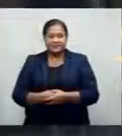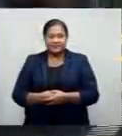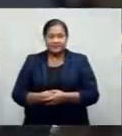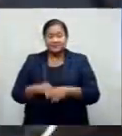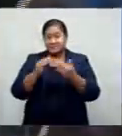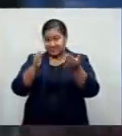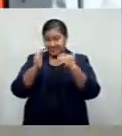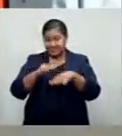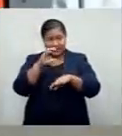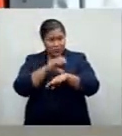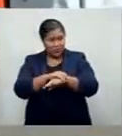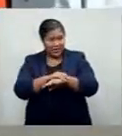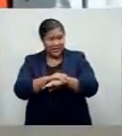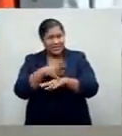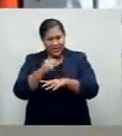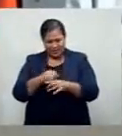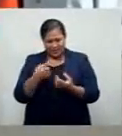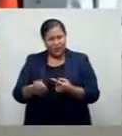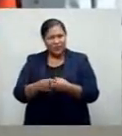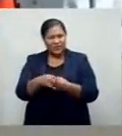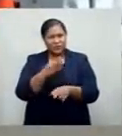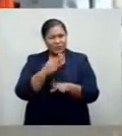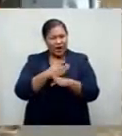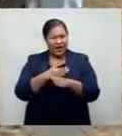Up ahead, police tightens up operations.